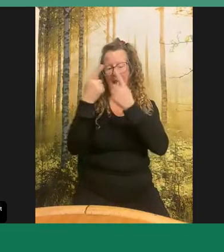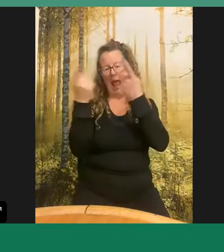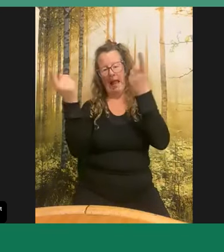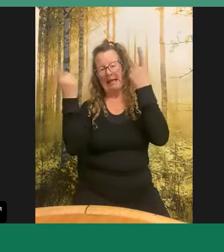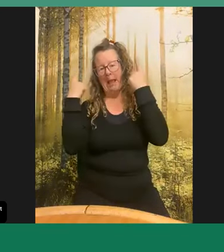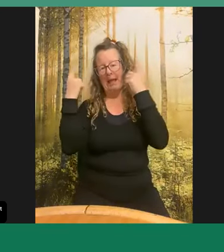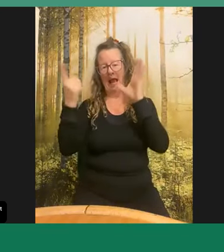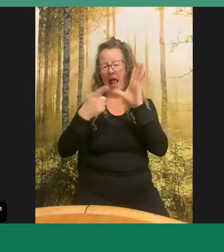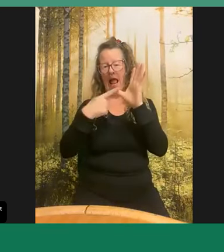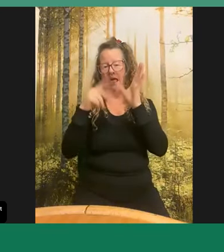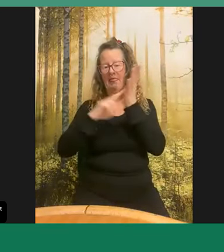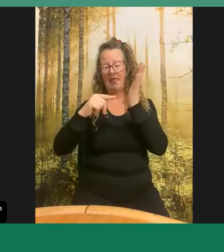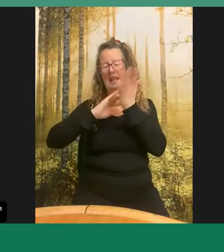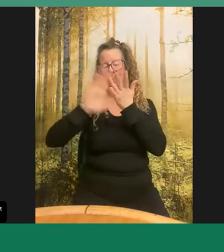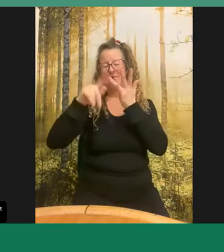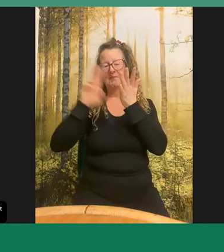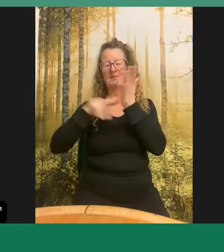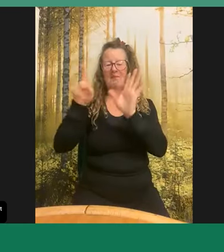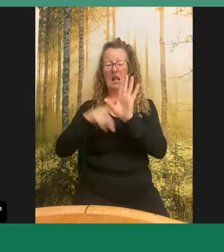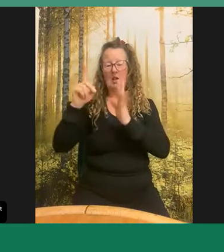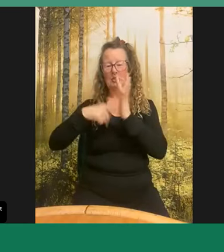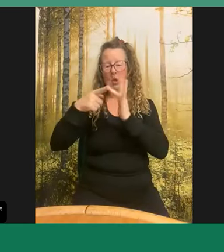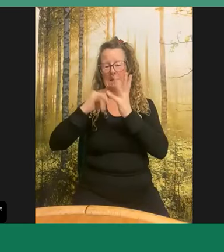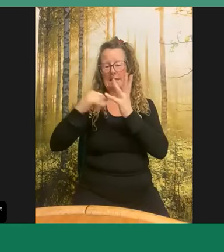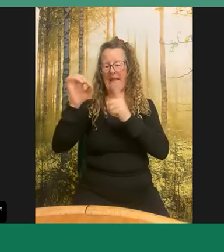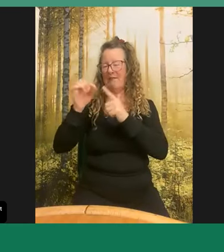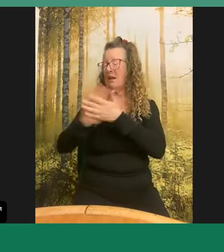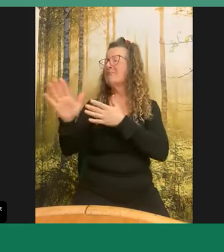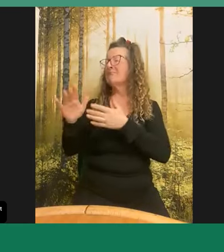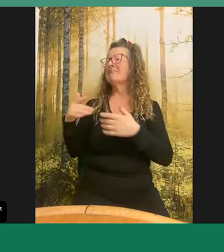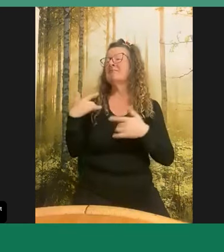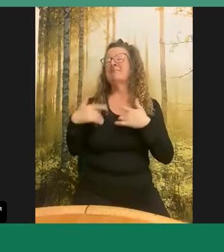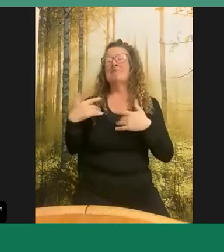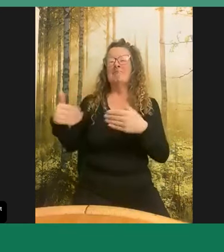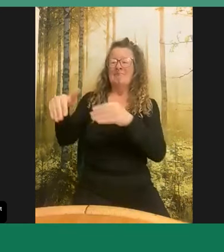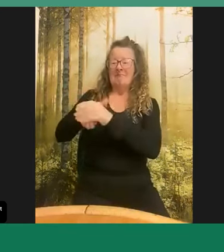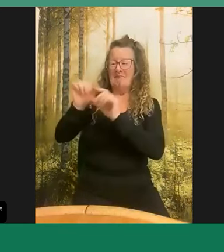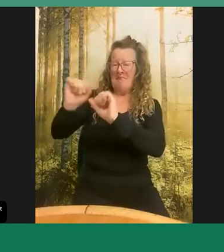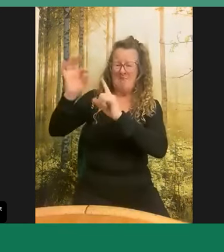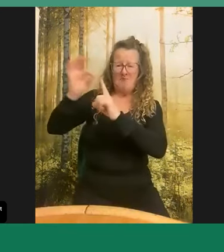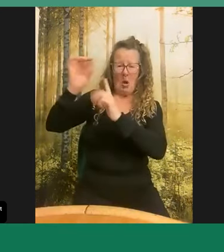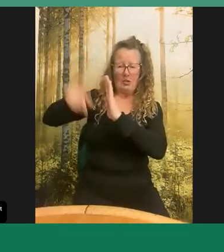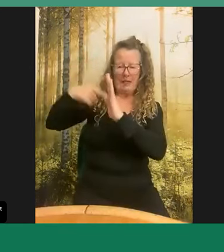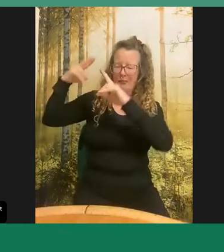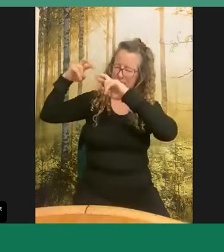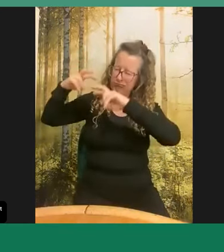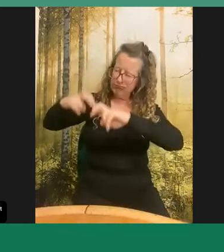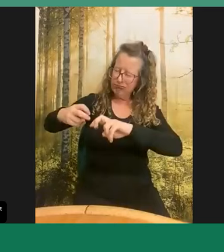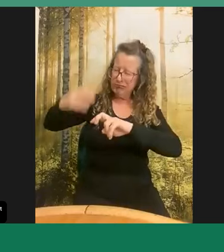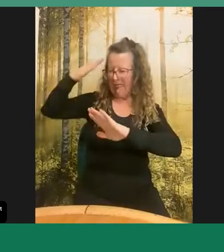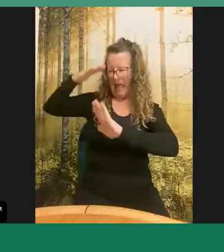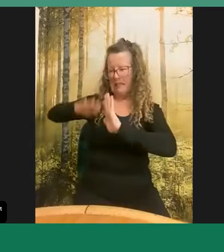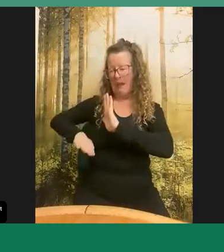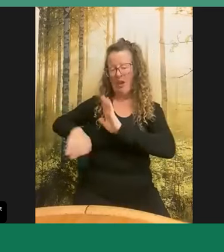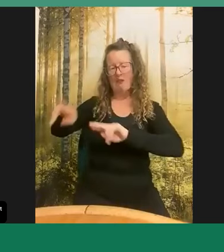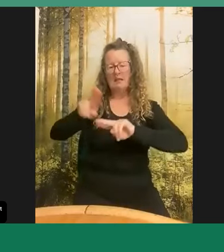exciting, and was really compelled to be a part of this project to really sort of delve into the experience of Windrush and how that has